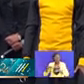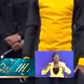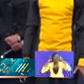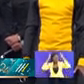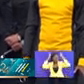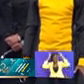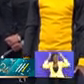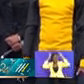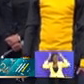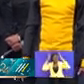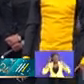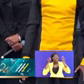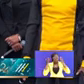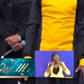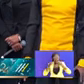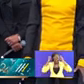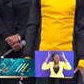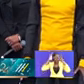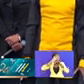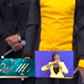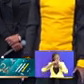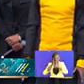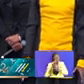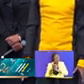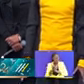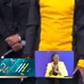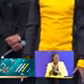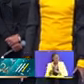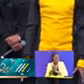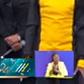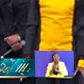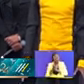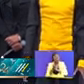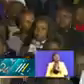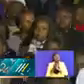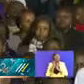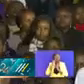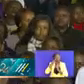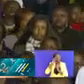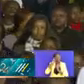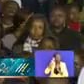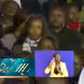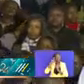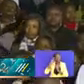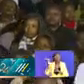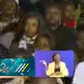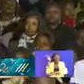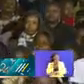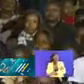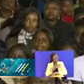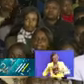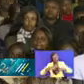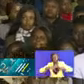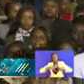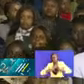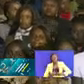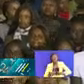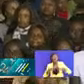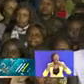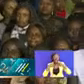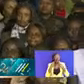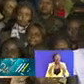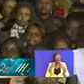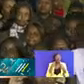devil where evil becomes the order of the day I am tired of seeing